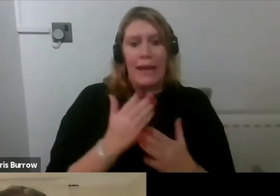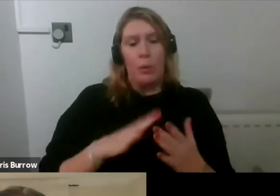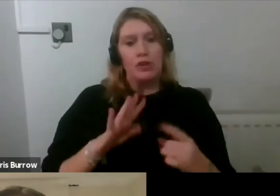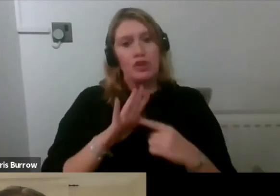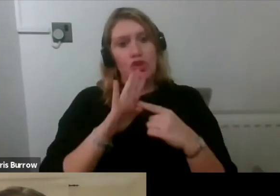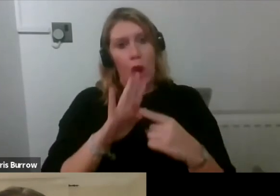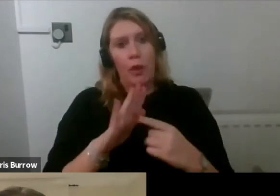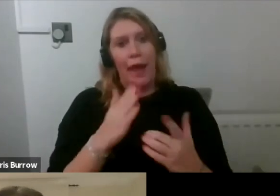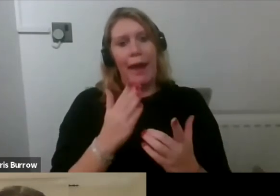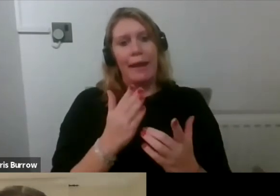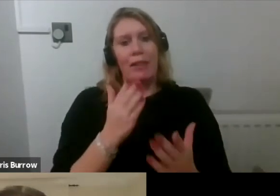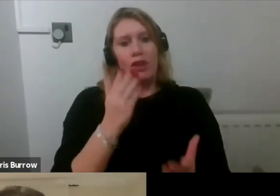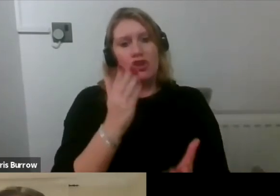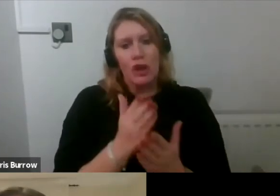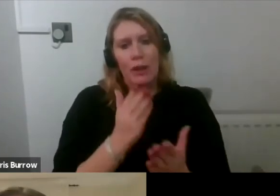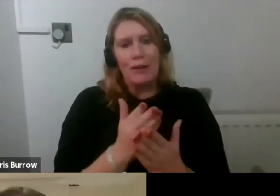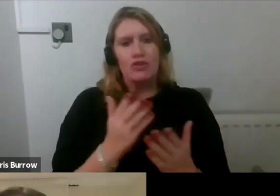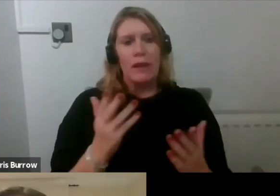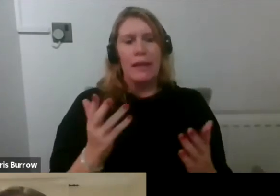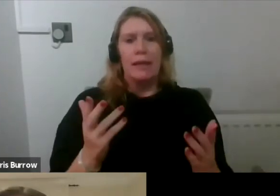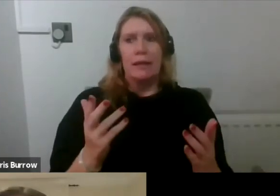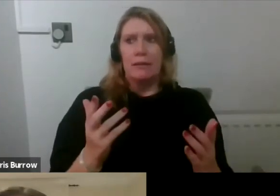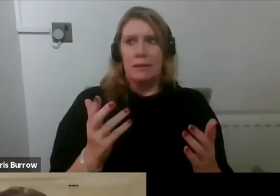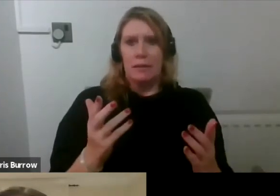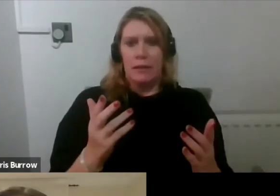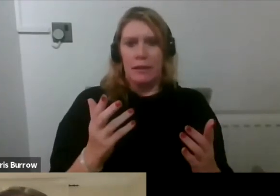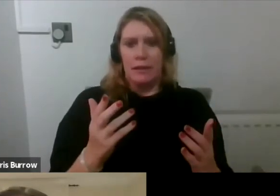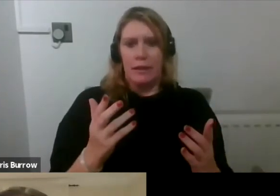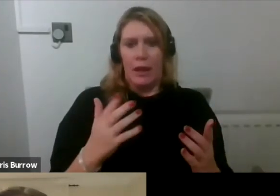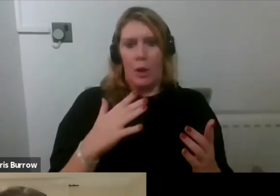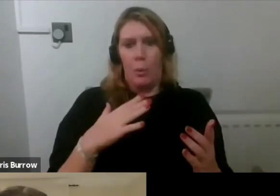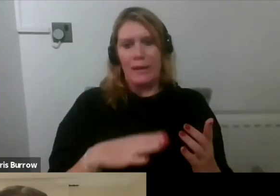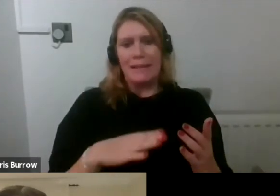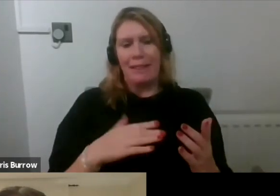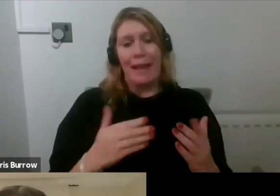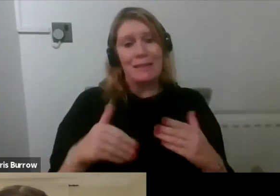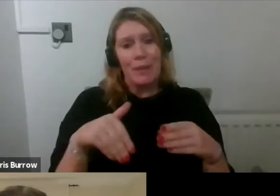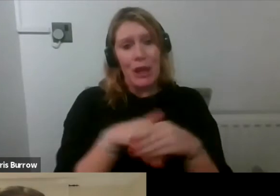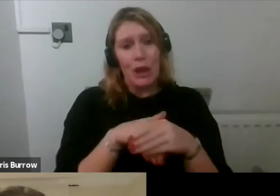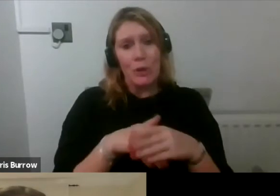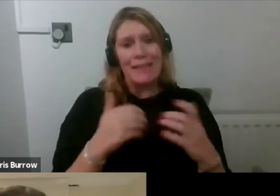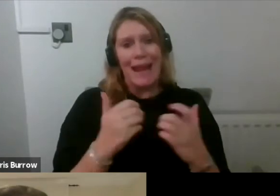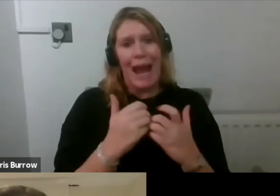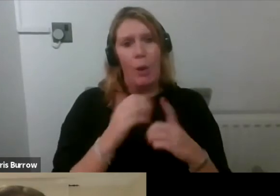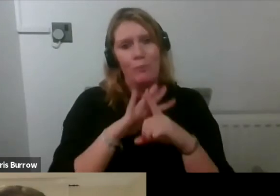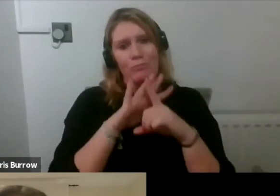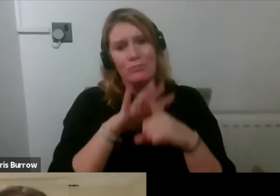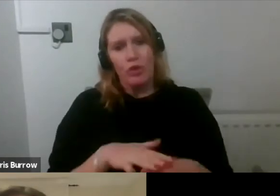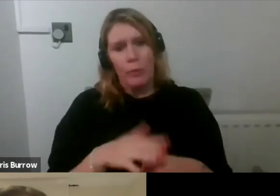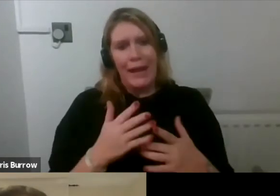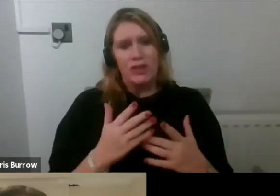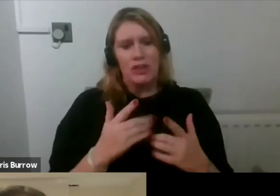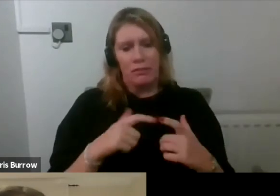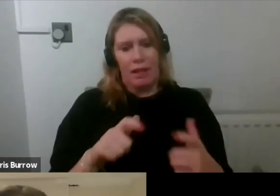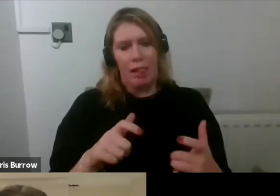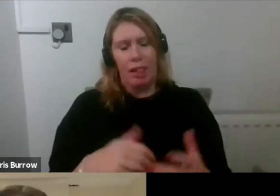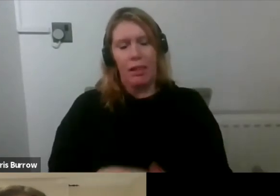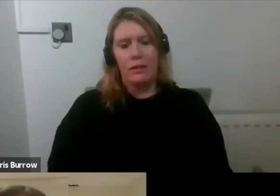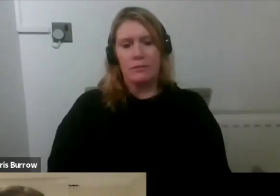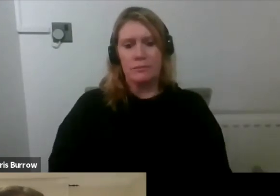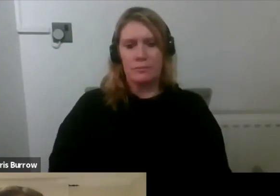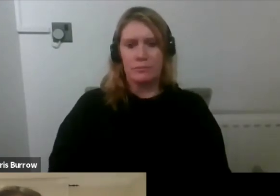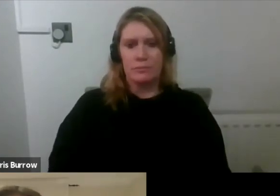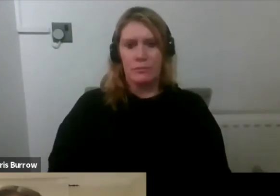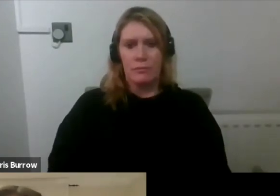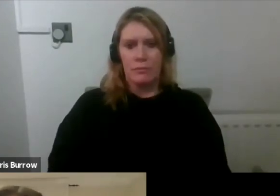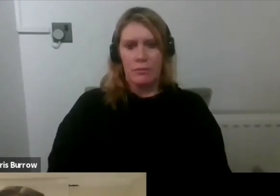documentary making had a kind of slightly left-wing bias, so that was the pitch of that. But then it's undermined by this, horrific,